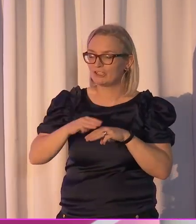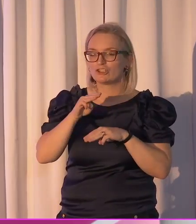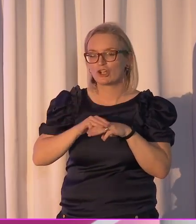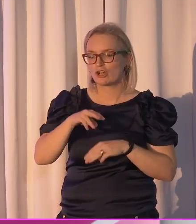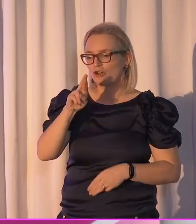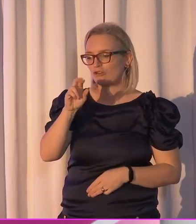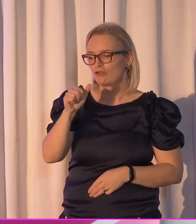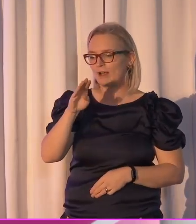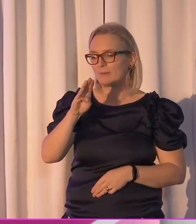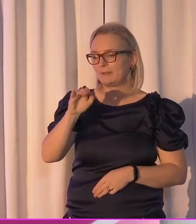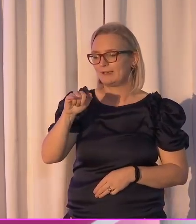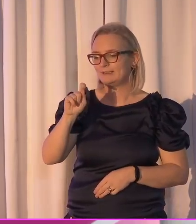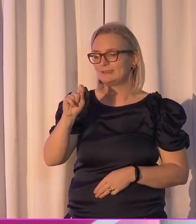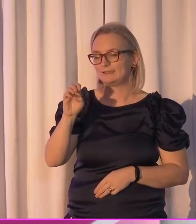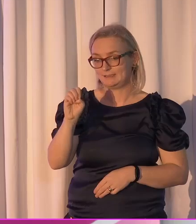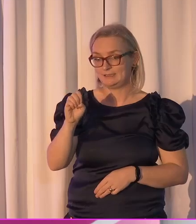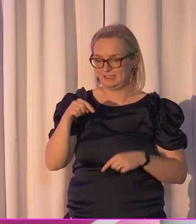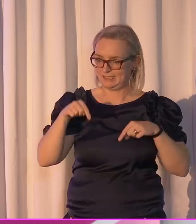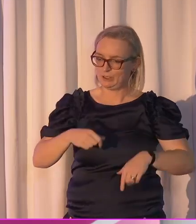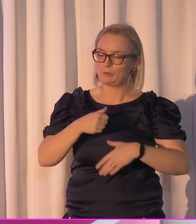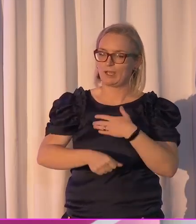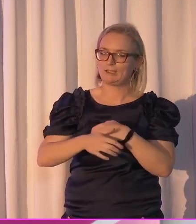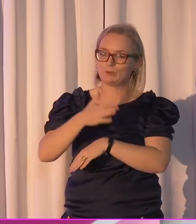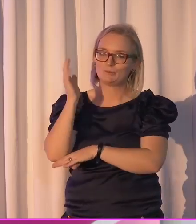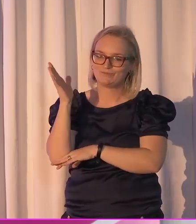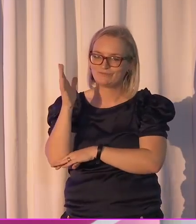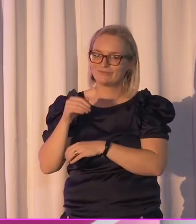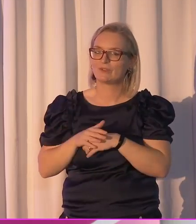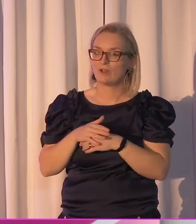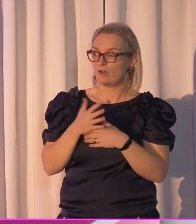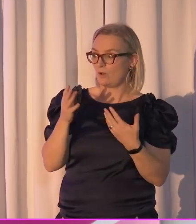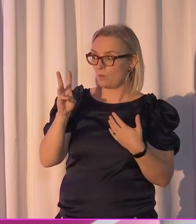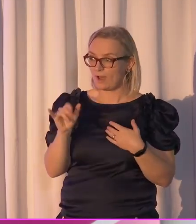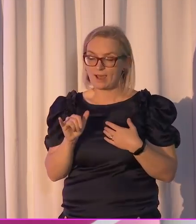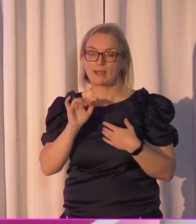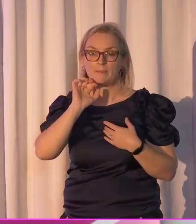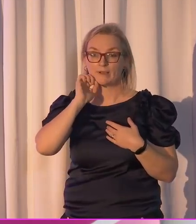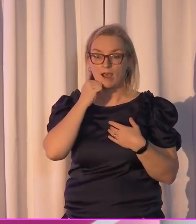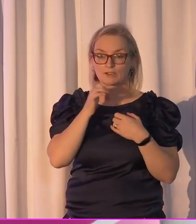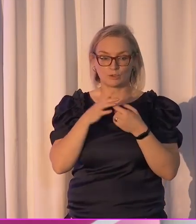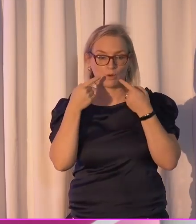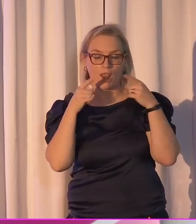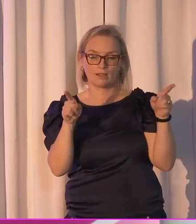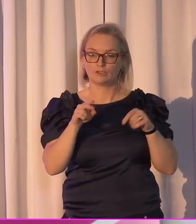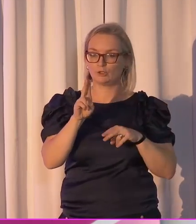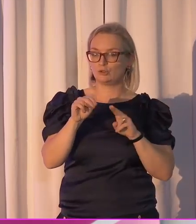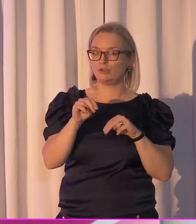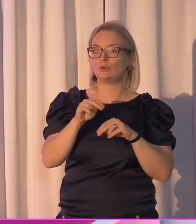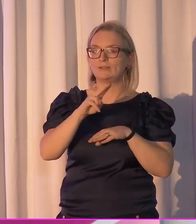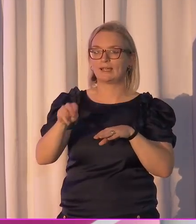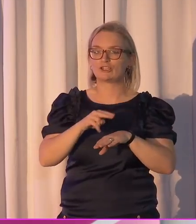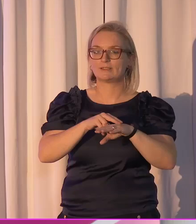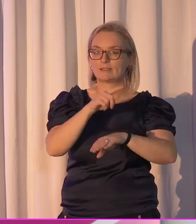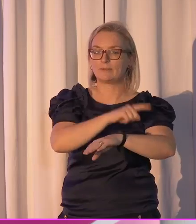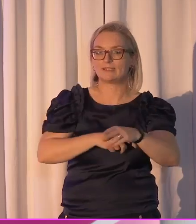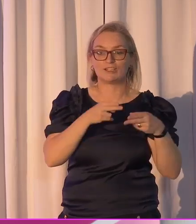is joining us today, not only to deliver on our opening address, but also to launch our new strategic plan today, which